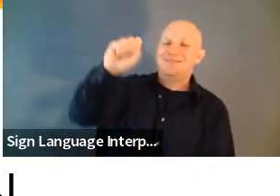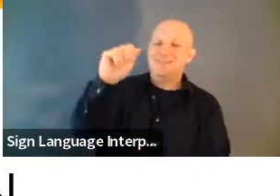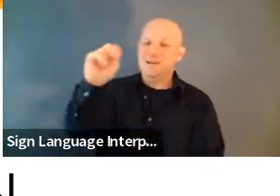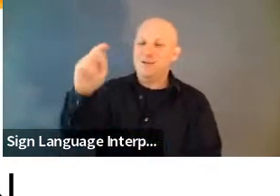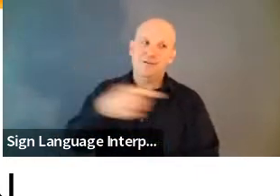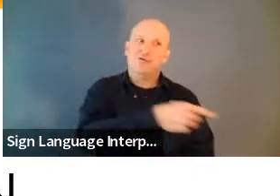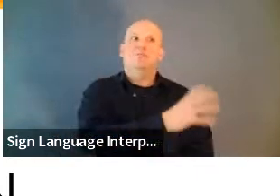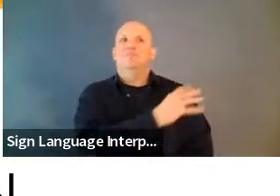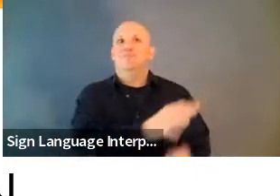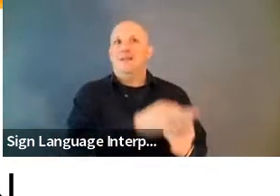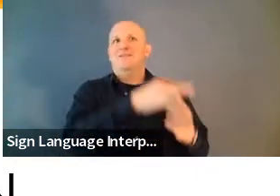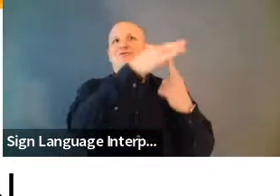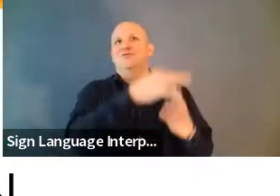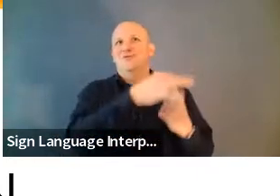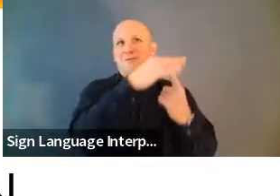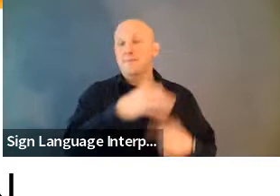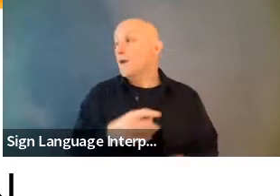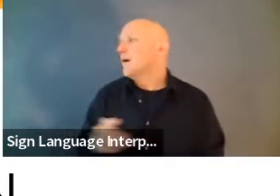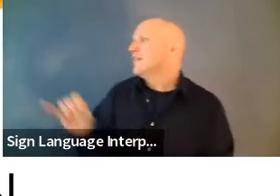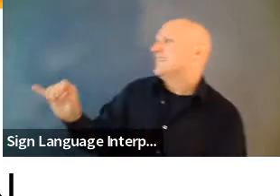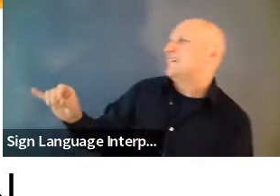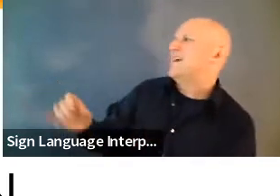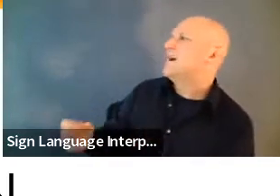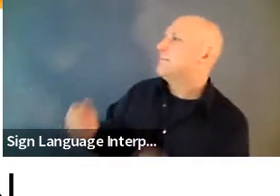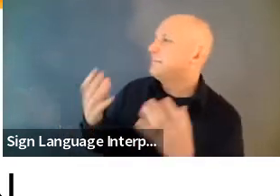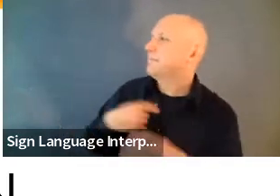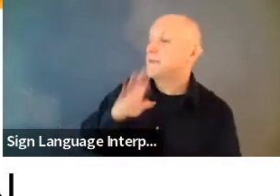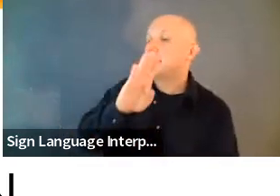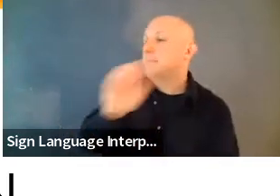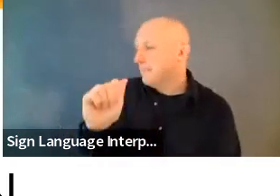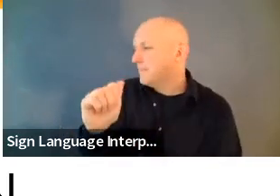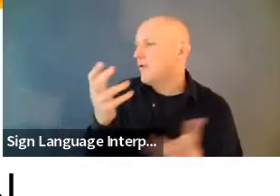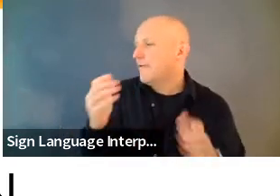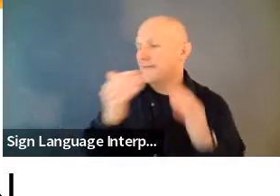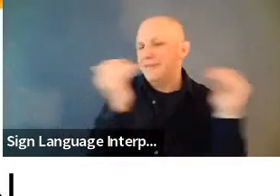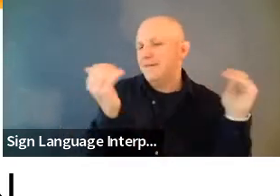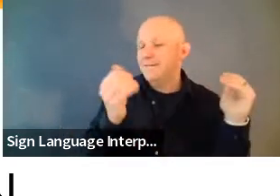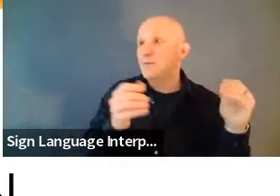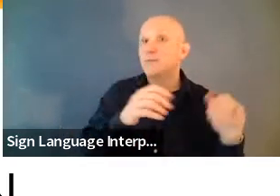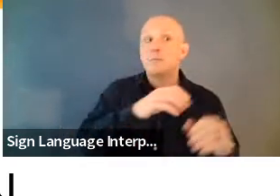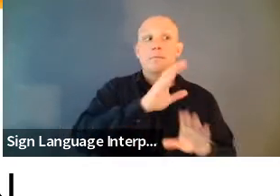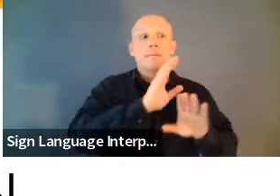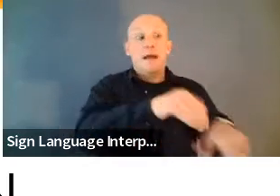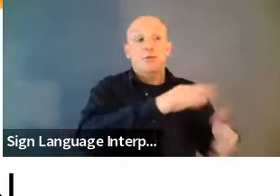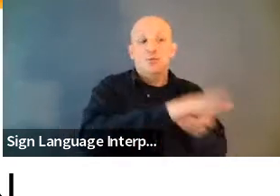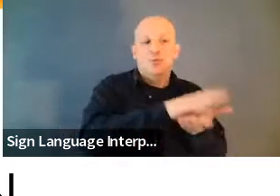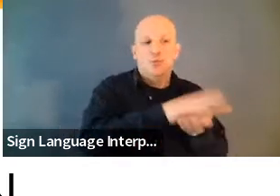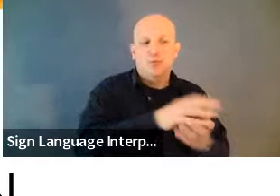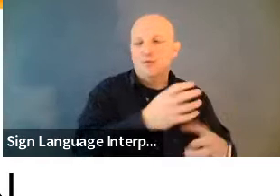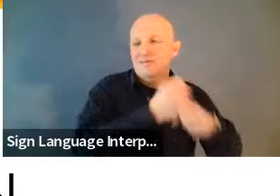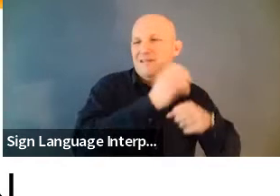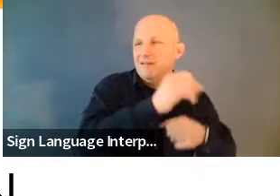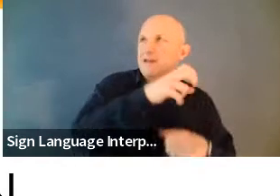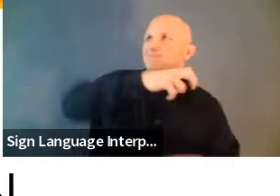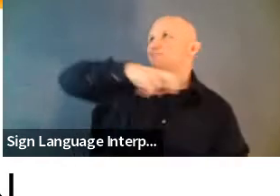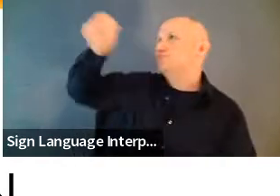Yeah, a lot of students who are already at the bachelor's level will come back and take a few extra courses to go ahead and get that. But yeah, absolutely. If someone's applying